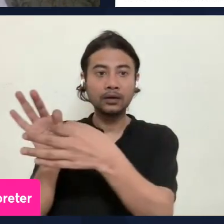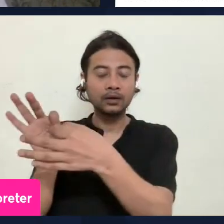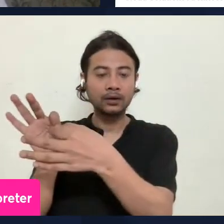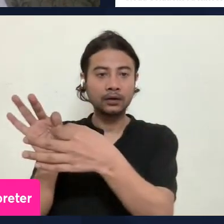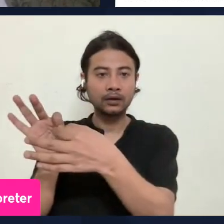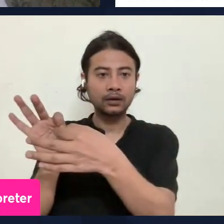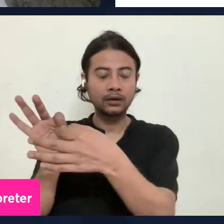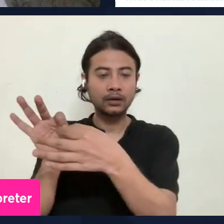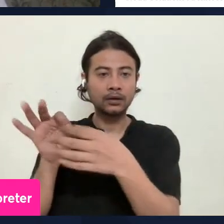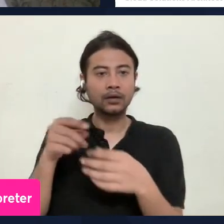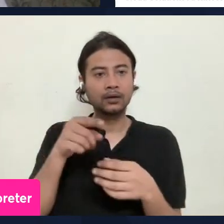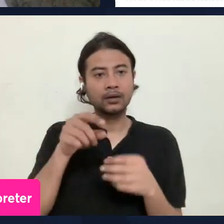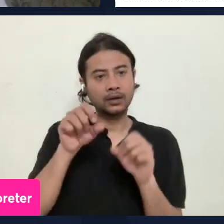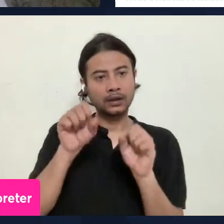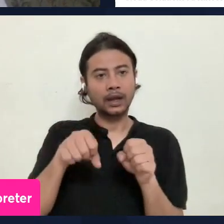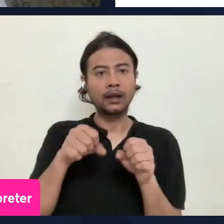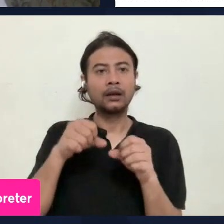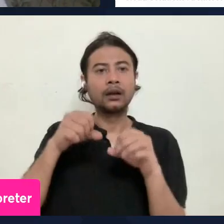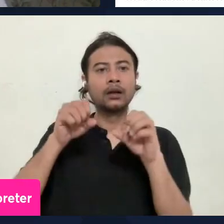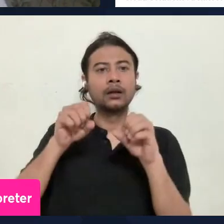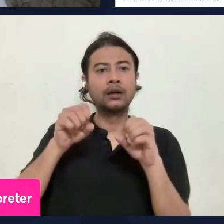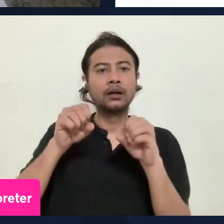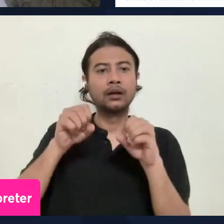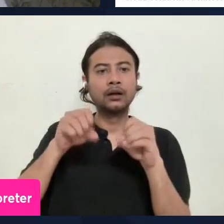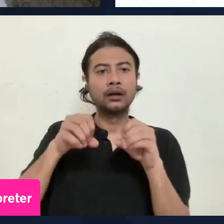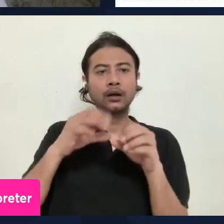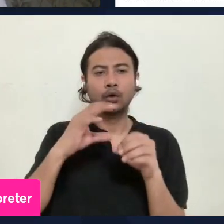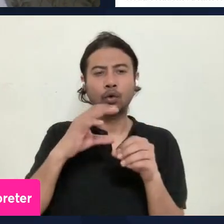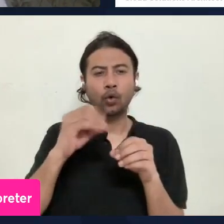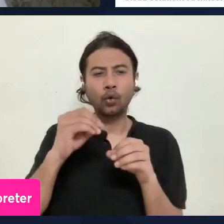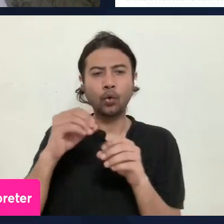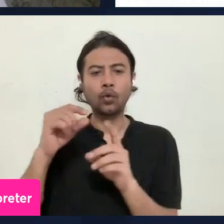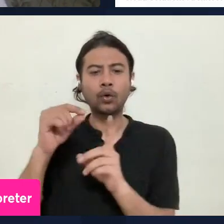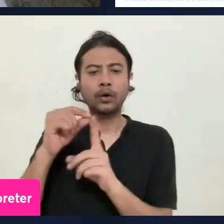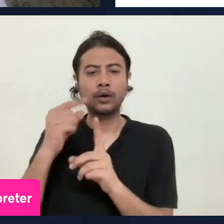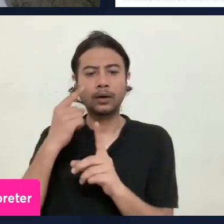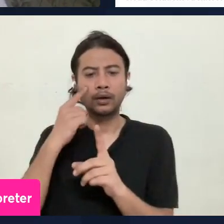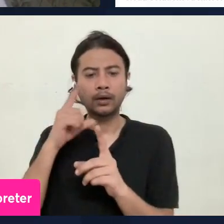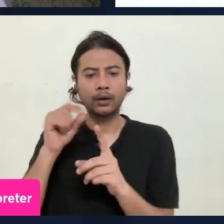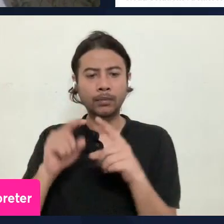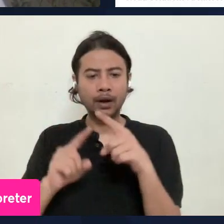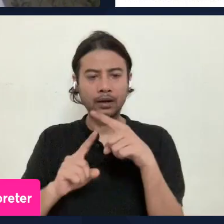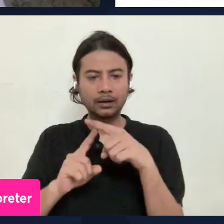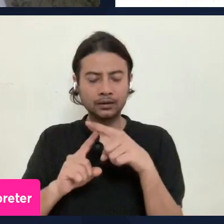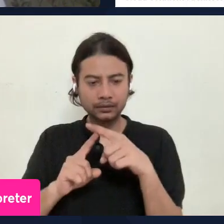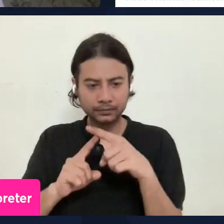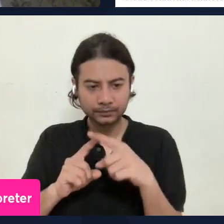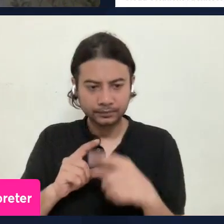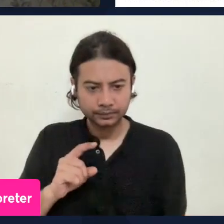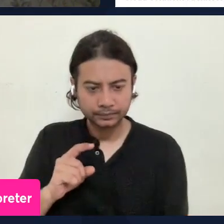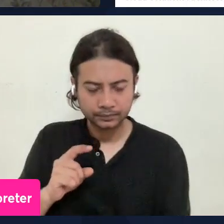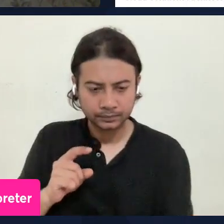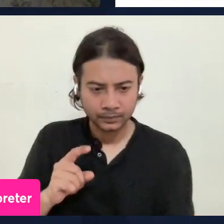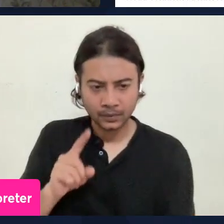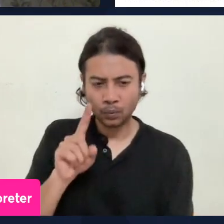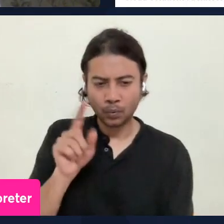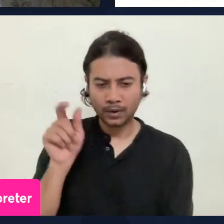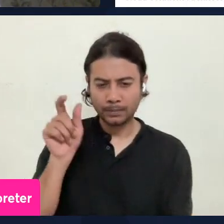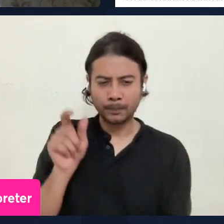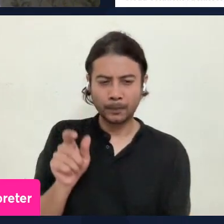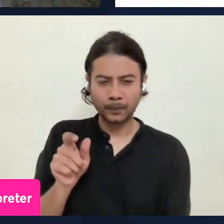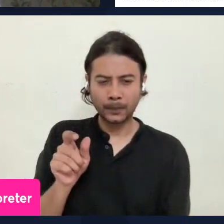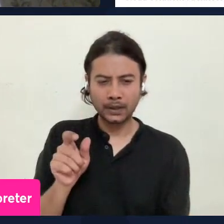is extremely powerful because I think it was Jensen Huang that stood on stage at the NVIDIA conference, and I